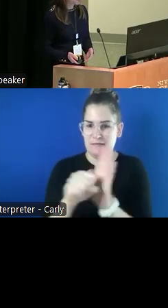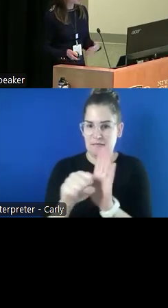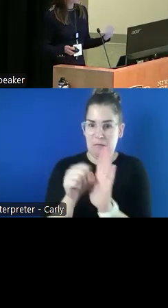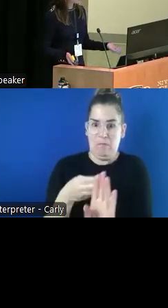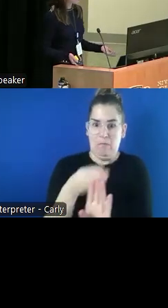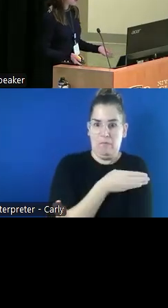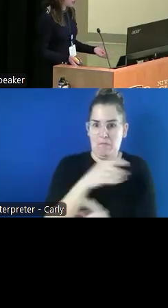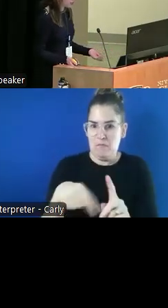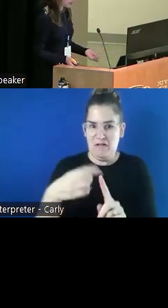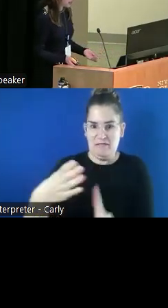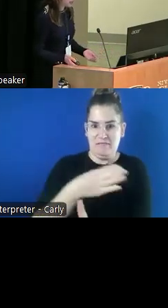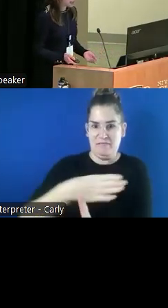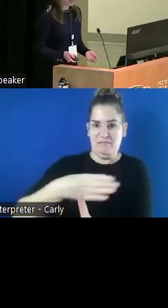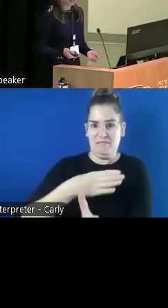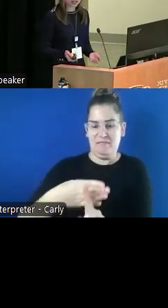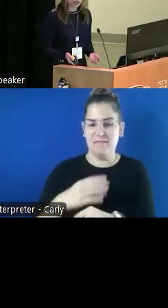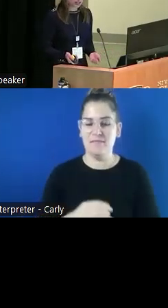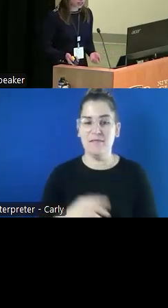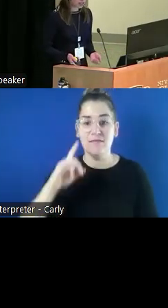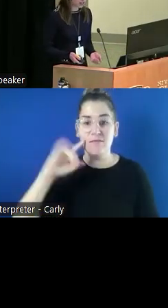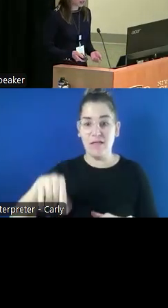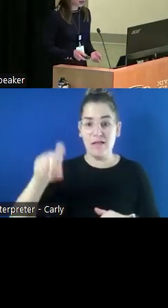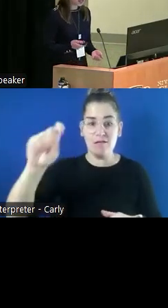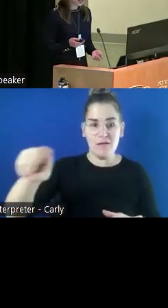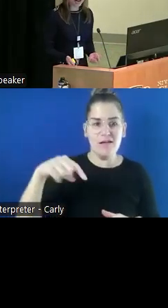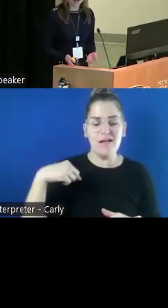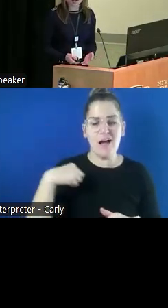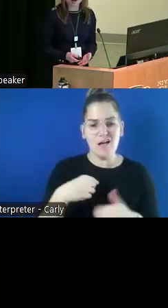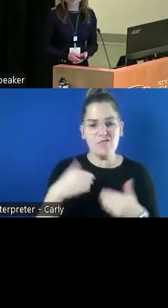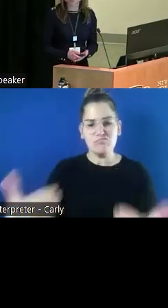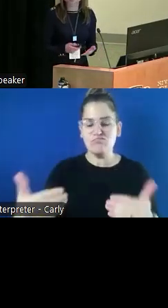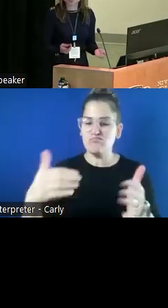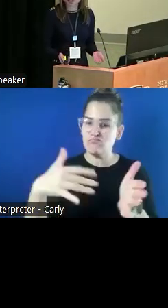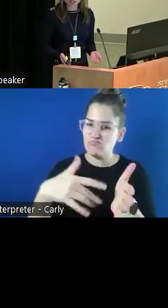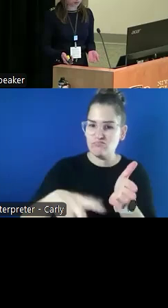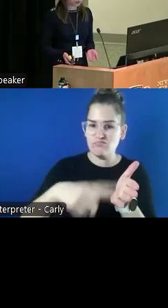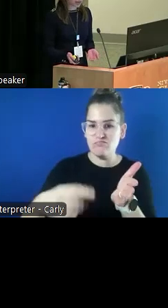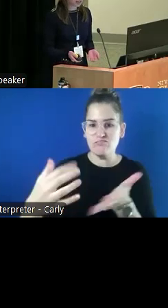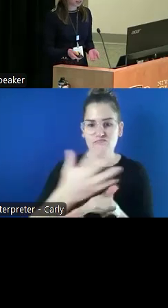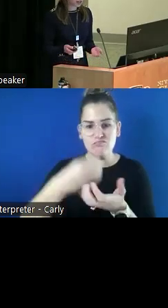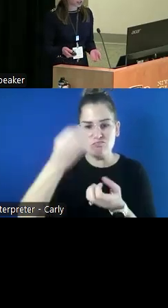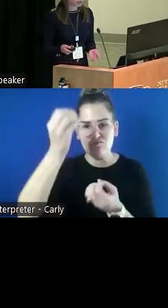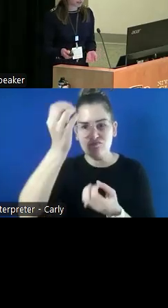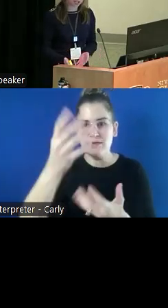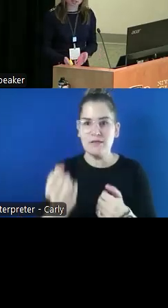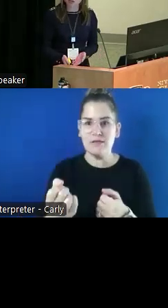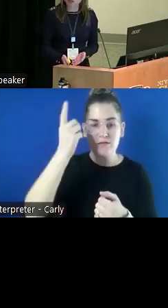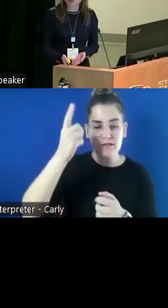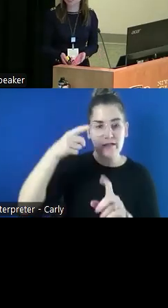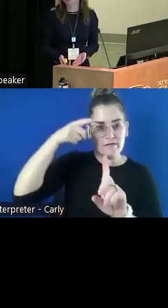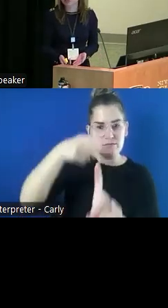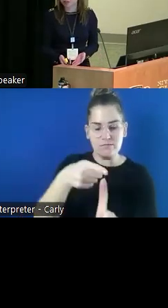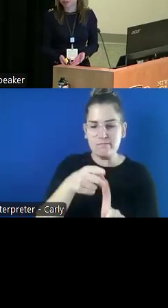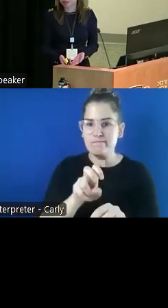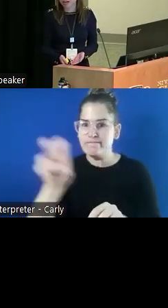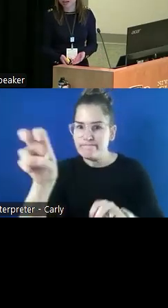In service of this question, I conducted a study seeking to understand the trajectories and long-term patterns of